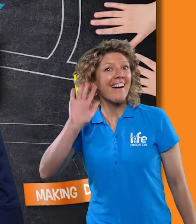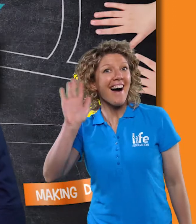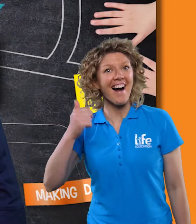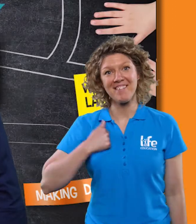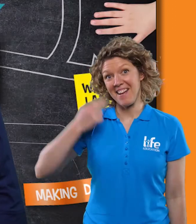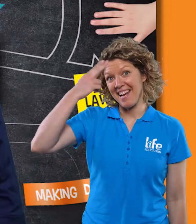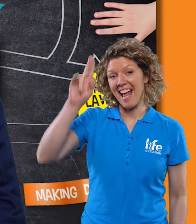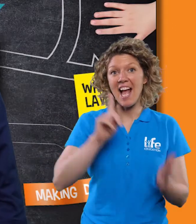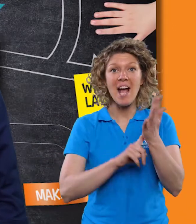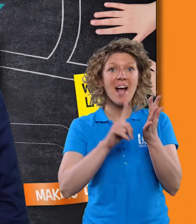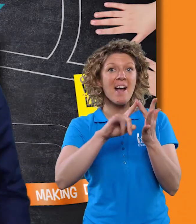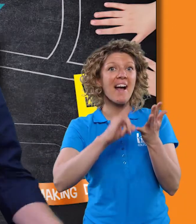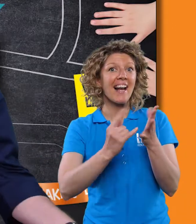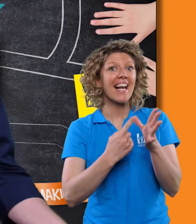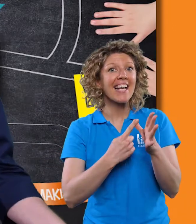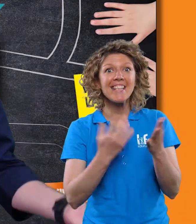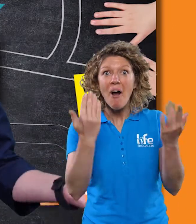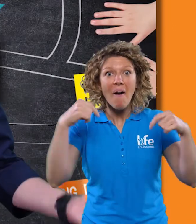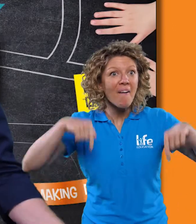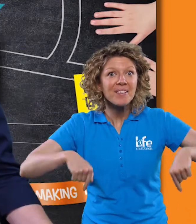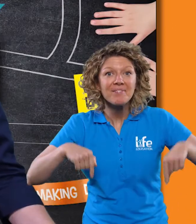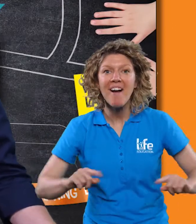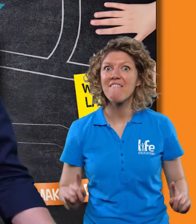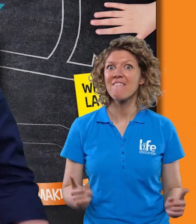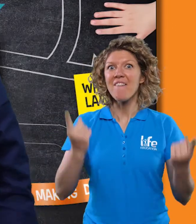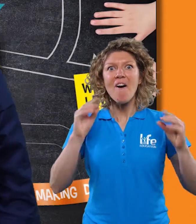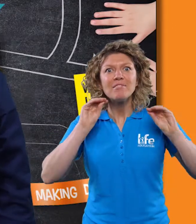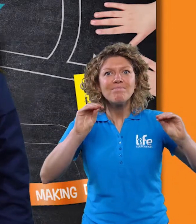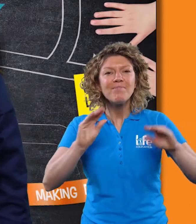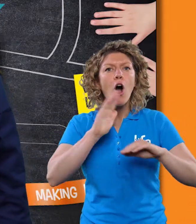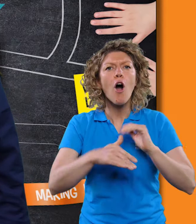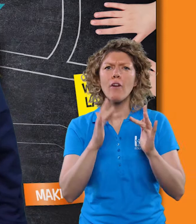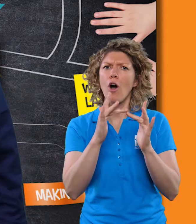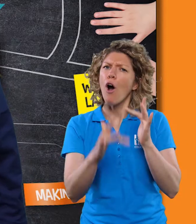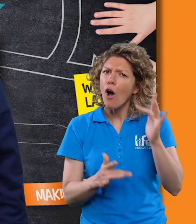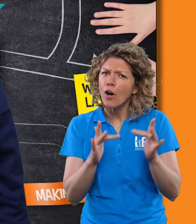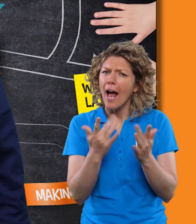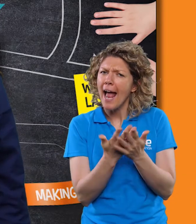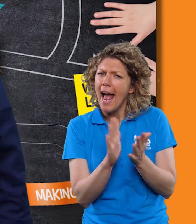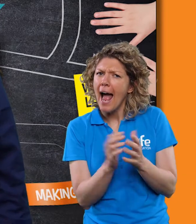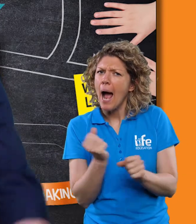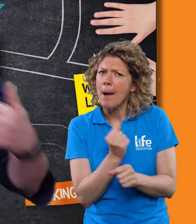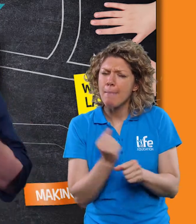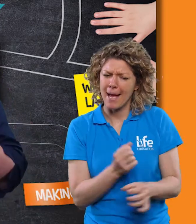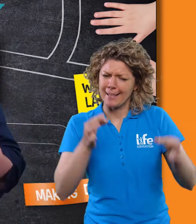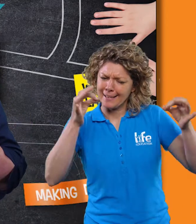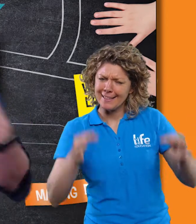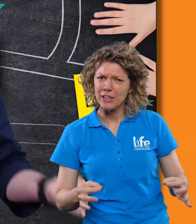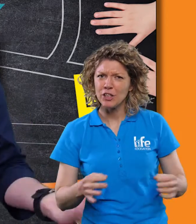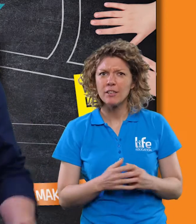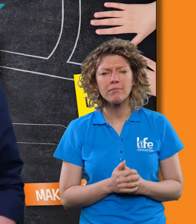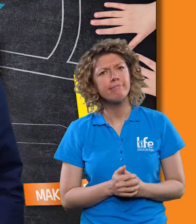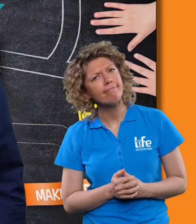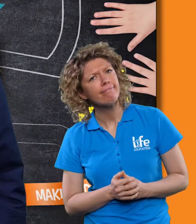Hi, I'm Lisa from Life Education. Welcome to our first session of our online decisions module. I've introduced myself.